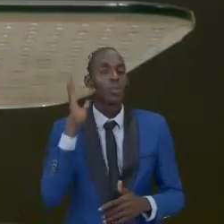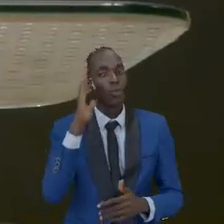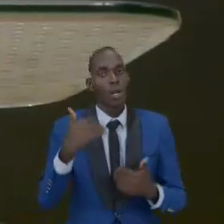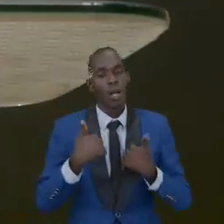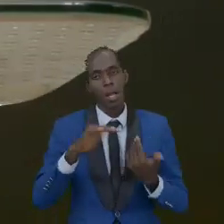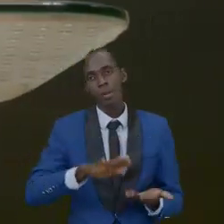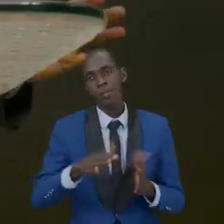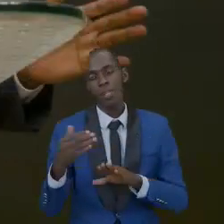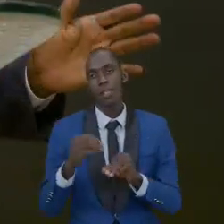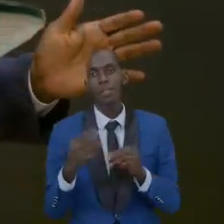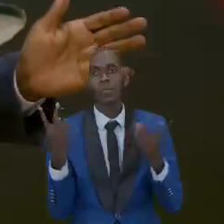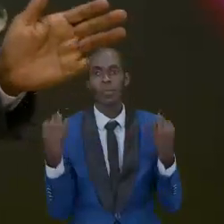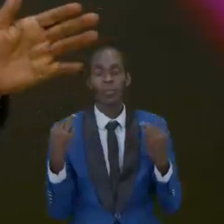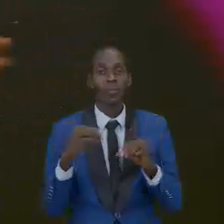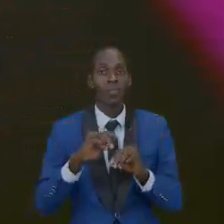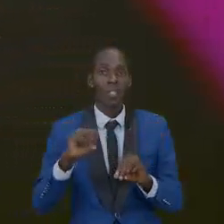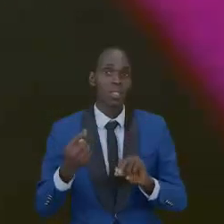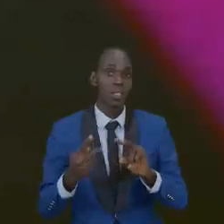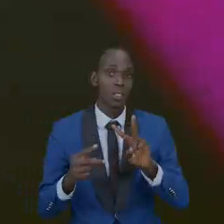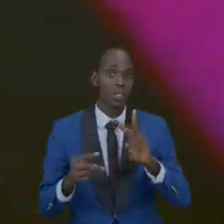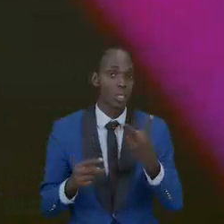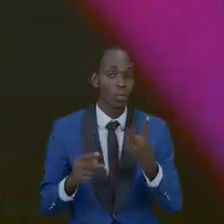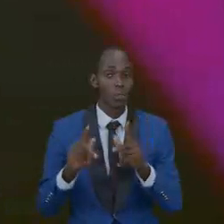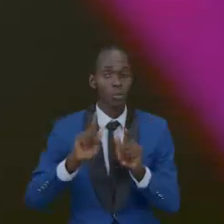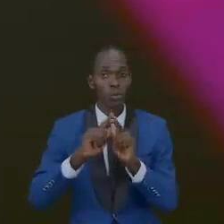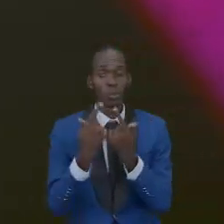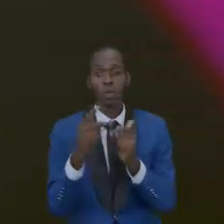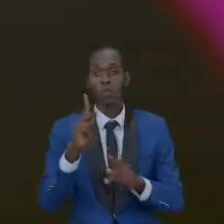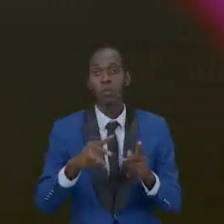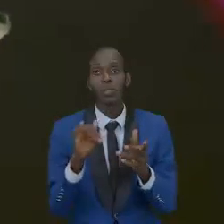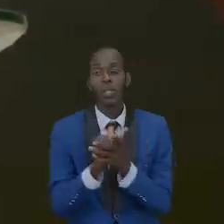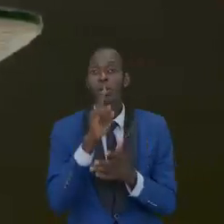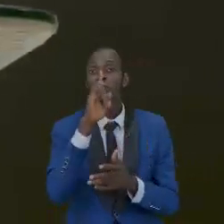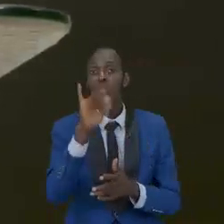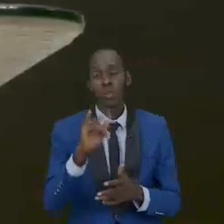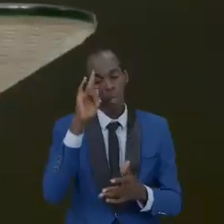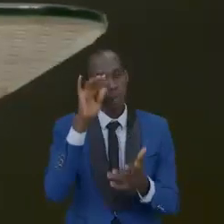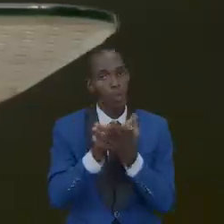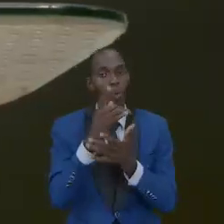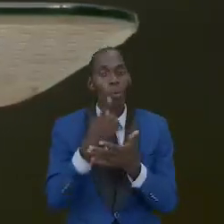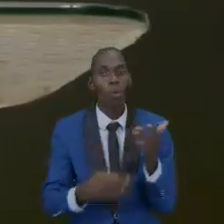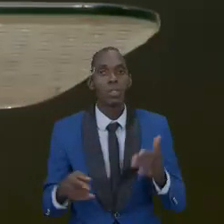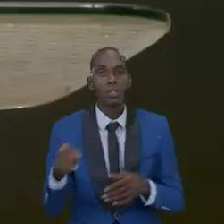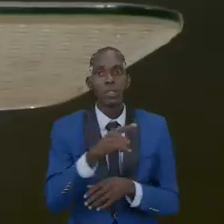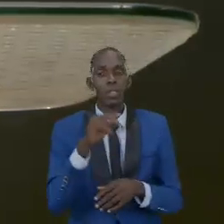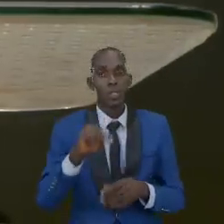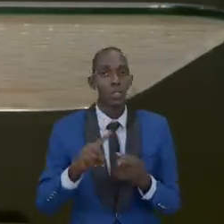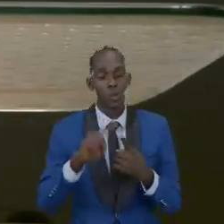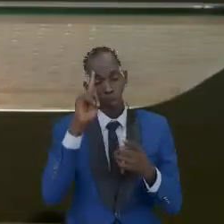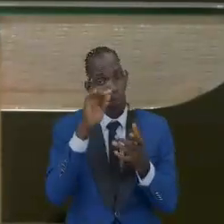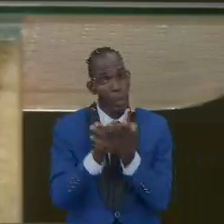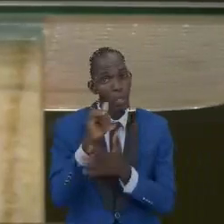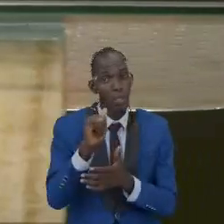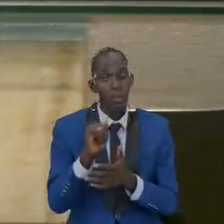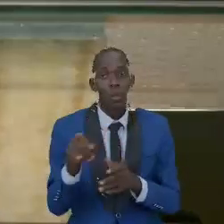The second group of people that actually believe what we ought to believe, the people that believe